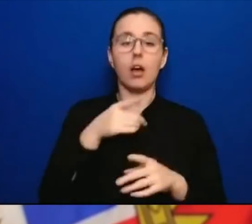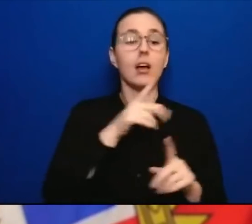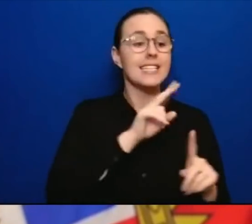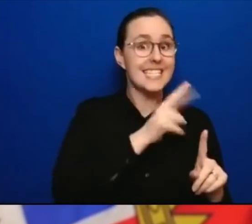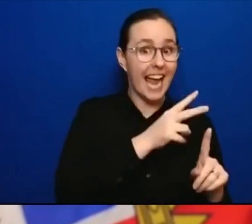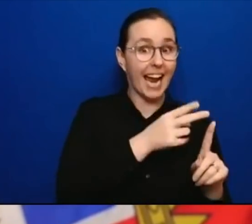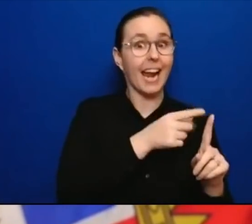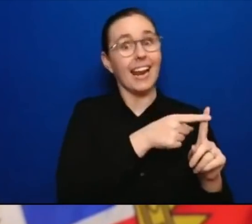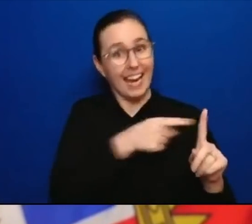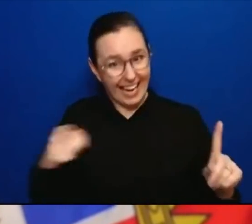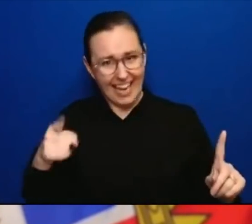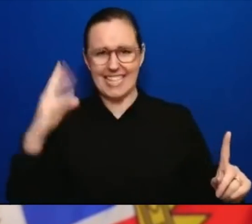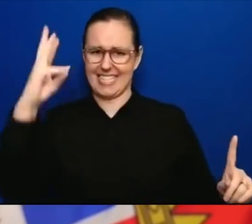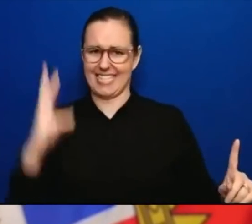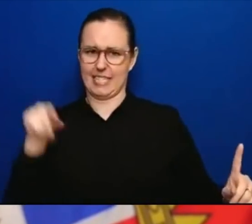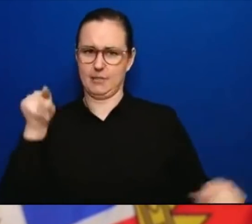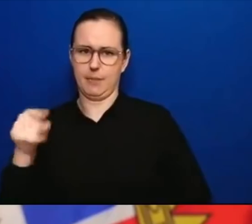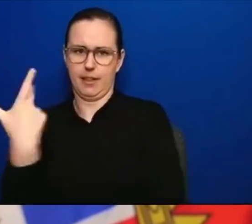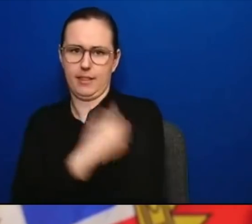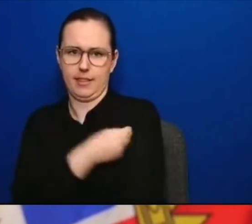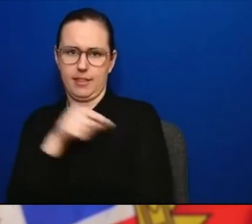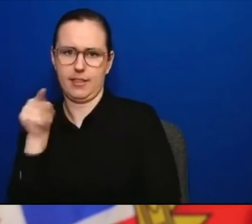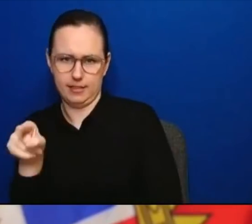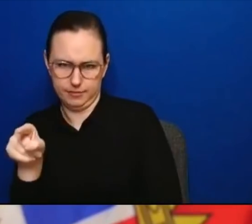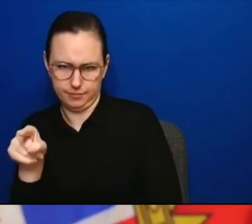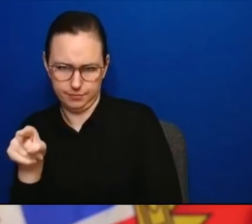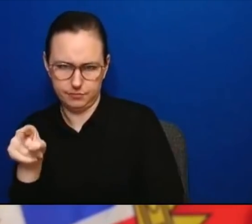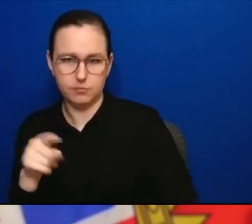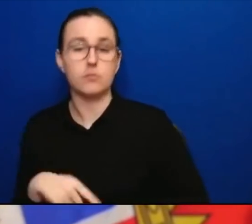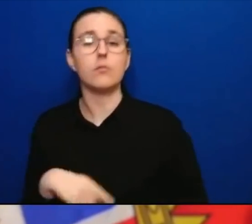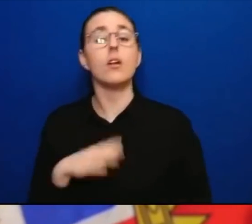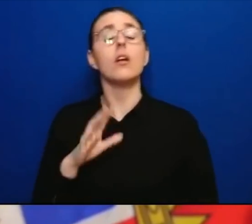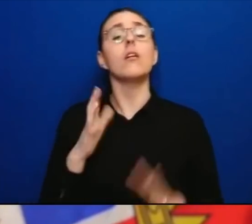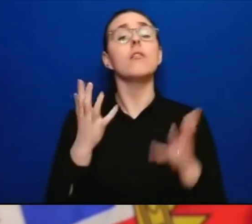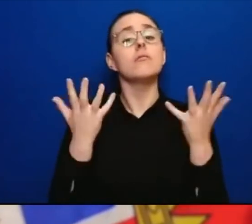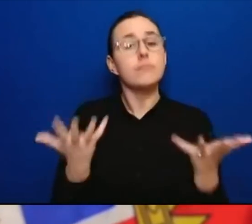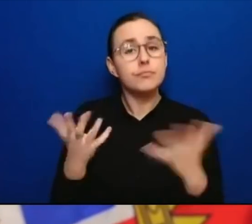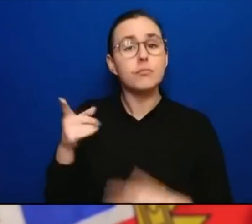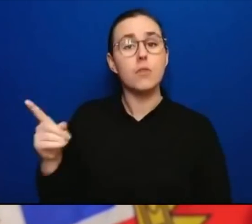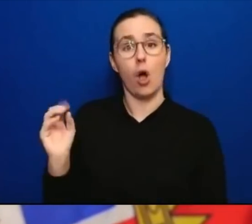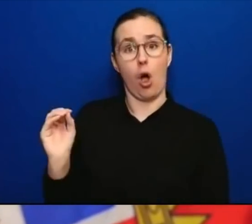1, your dose 2, or at 6 months, your booster dose.